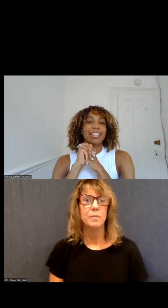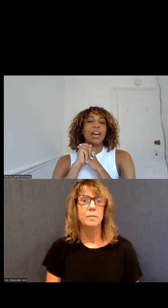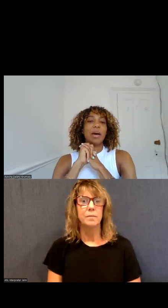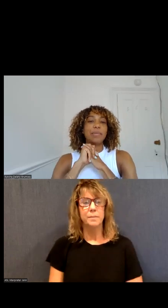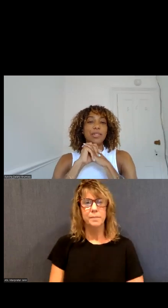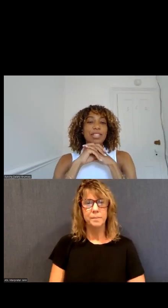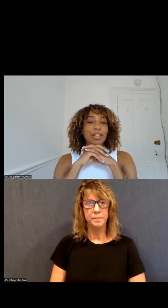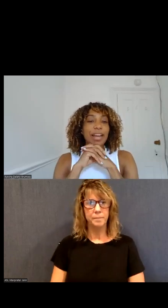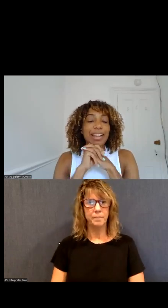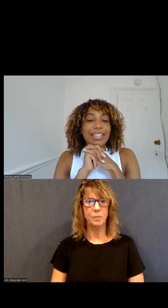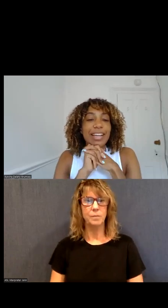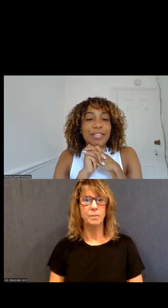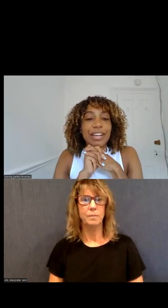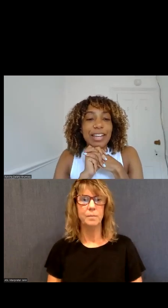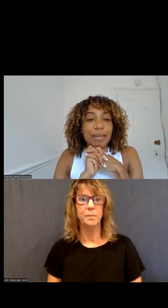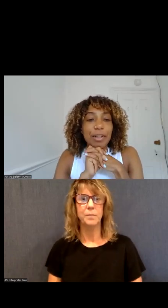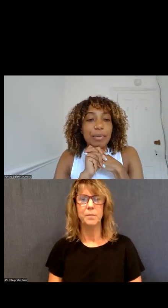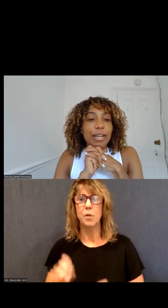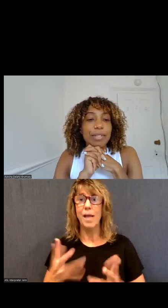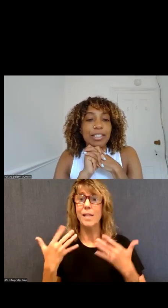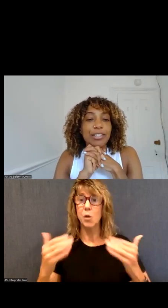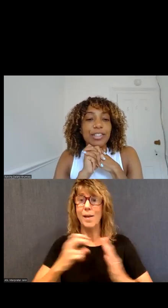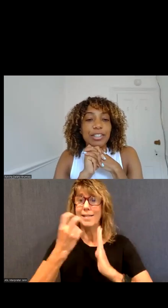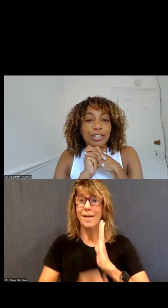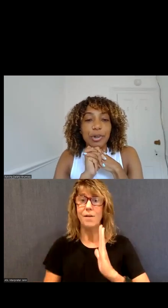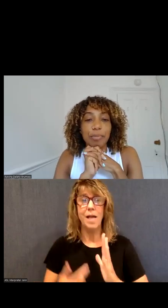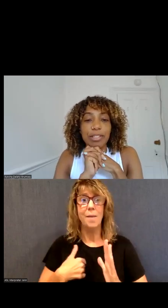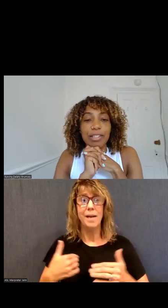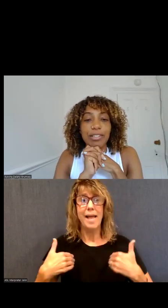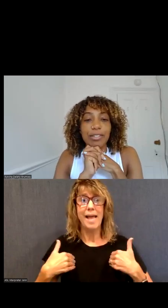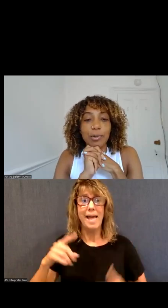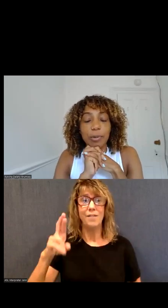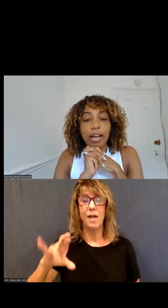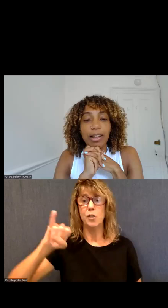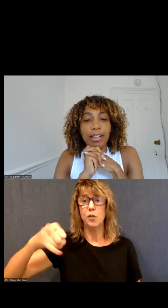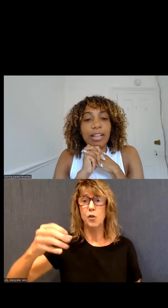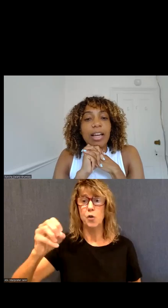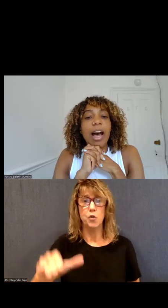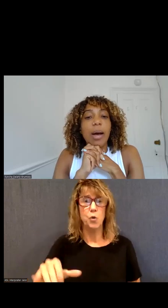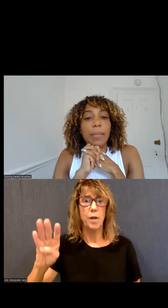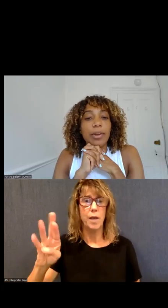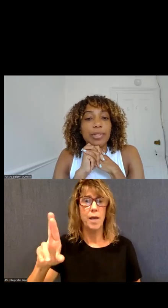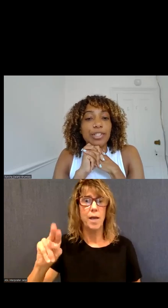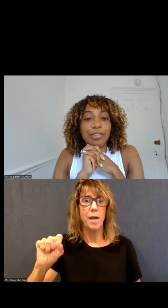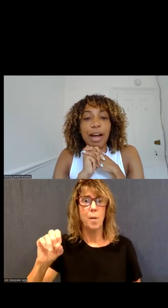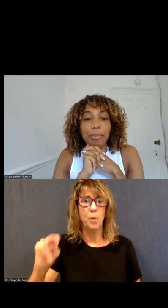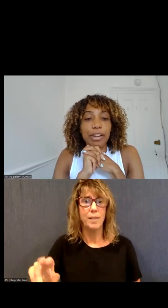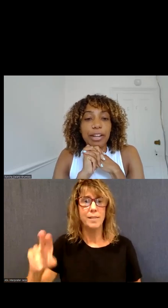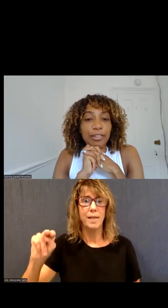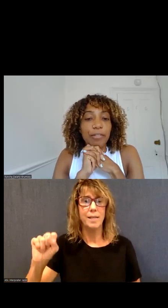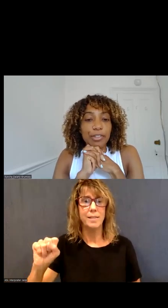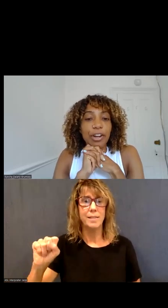All right, so let's go ahead and dive right in. I'm going to bring up Dr. Joy Brunson-Nsuga, who is the